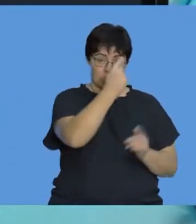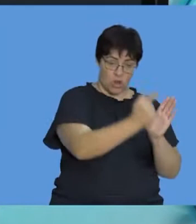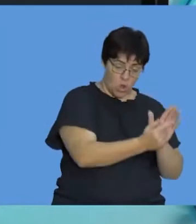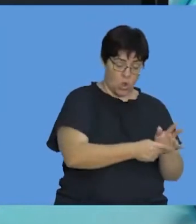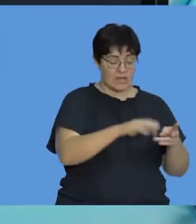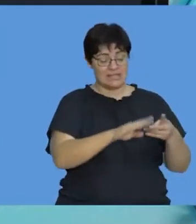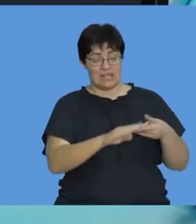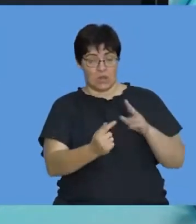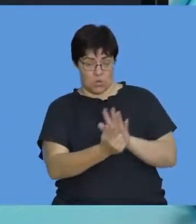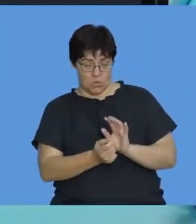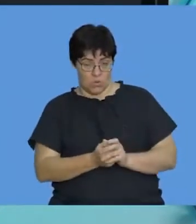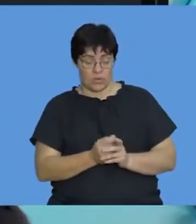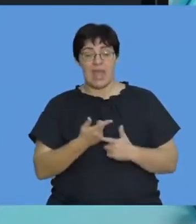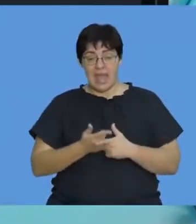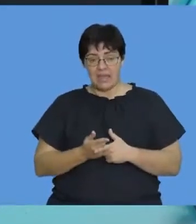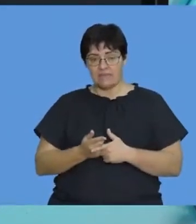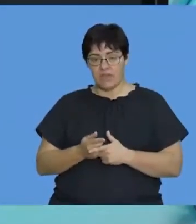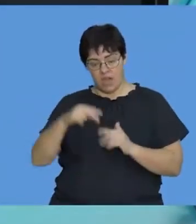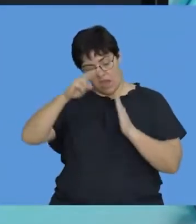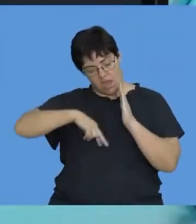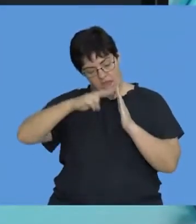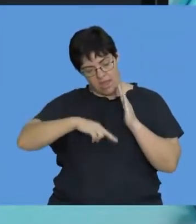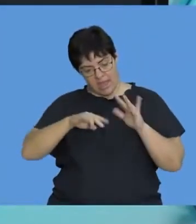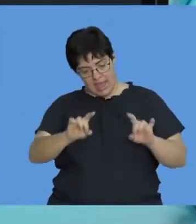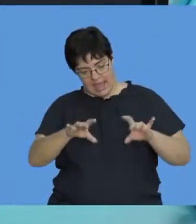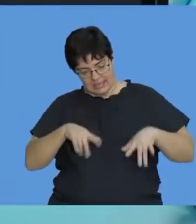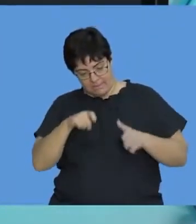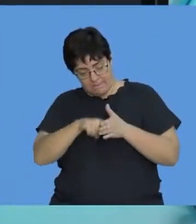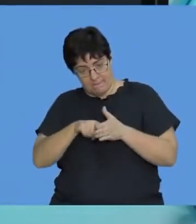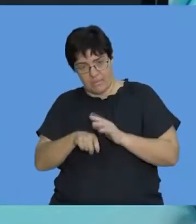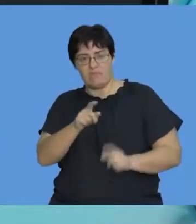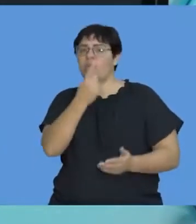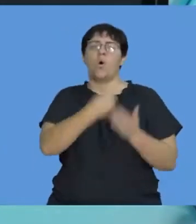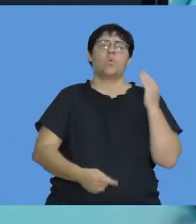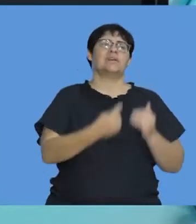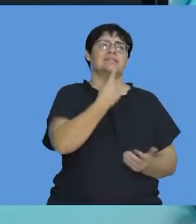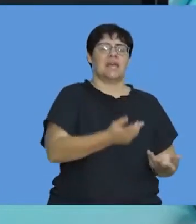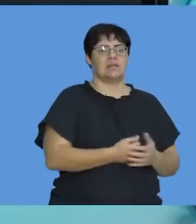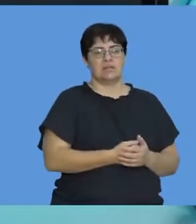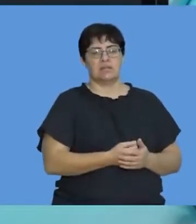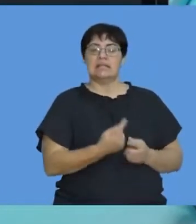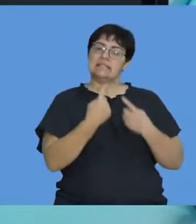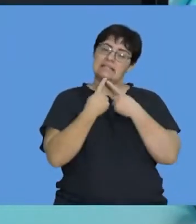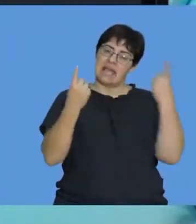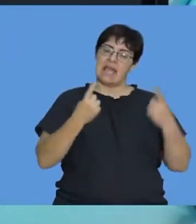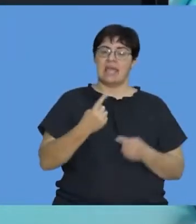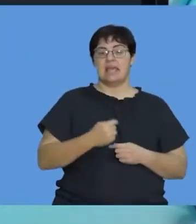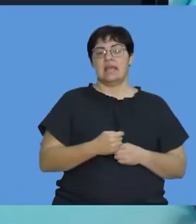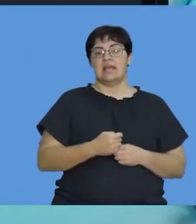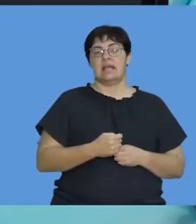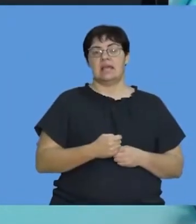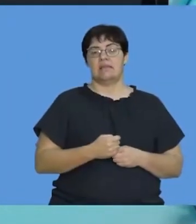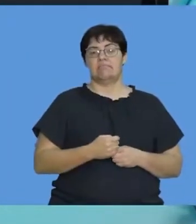This is what you've got to be paying attention to when you read your exam. If they just say, state